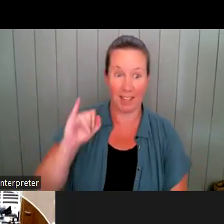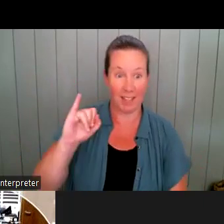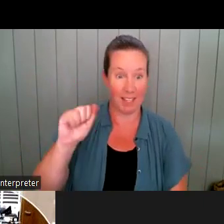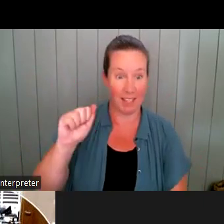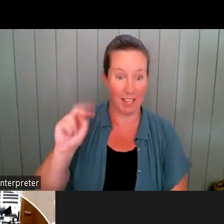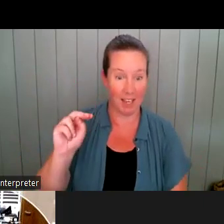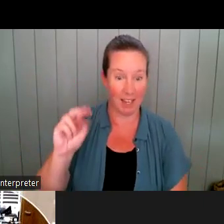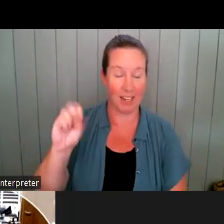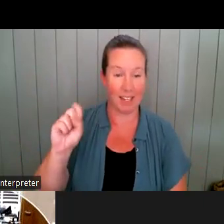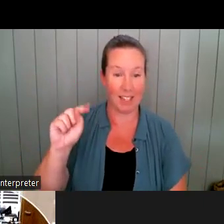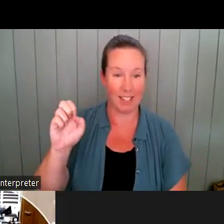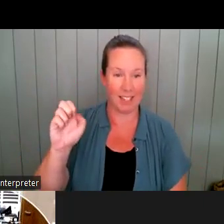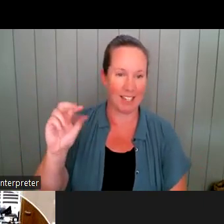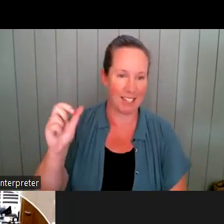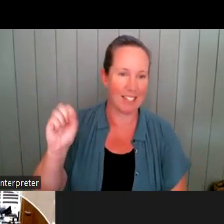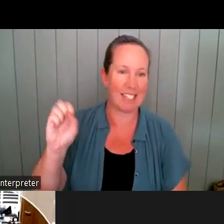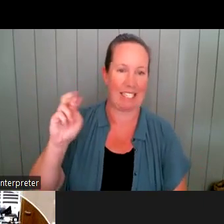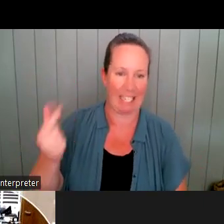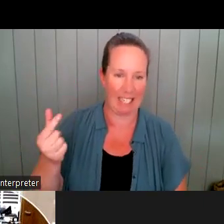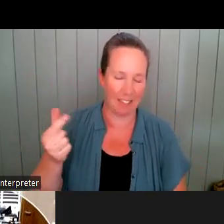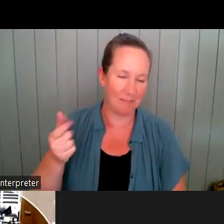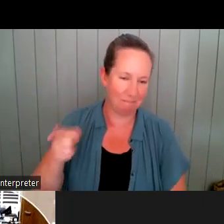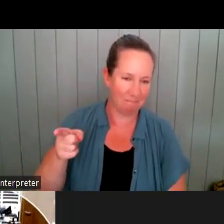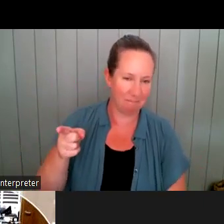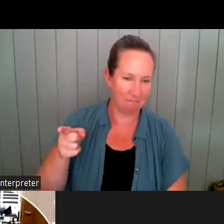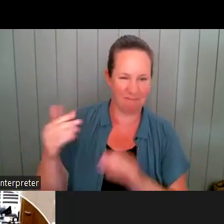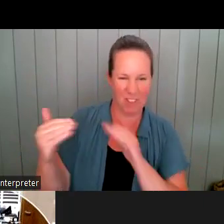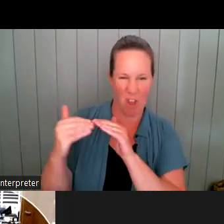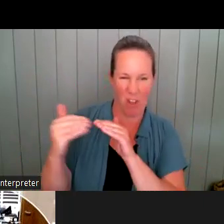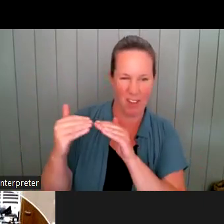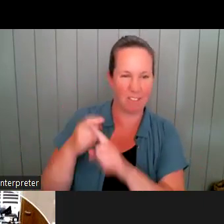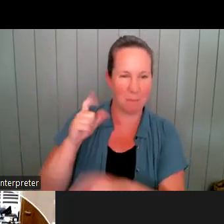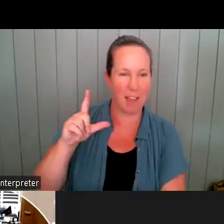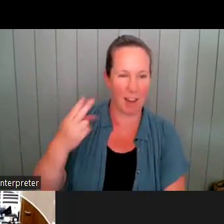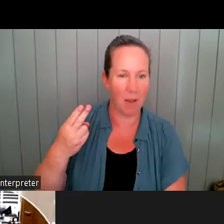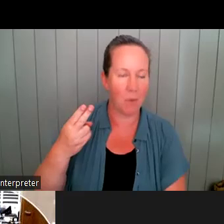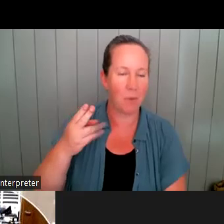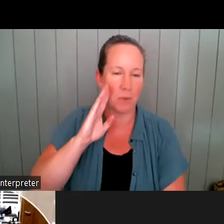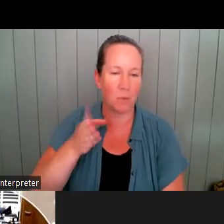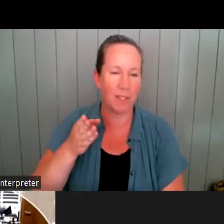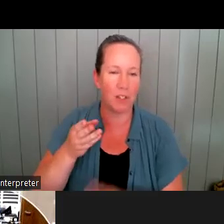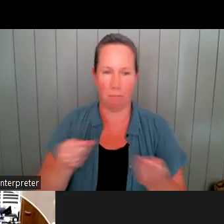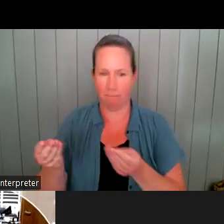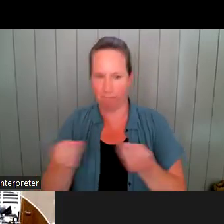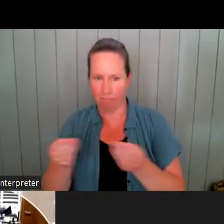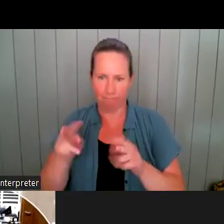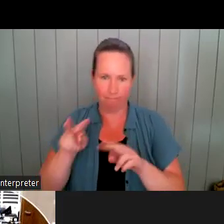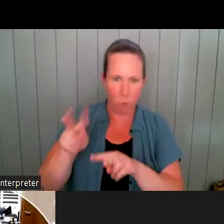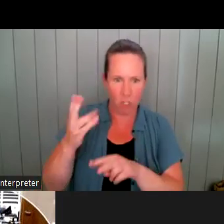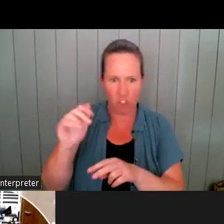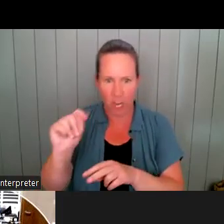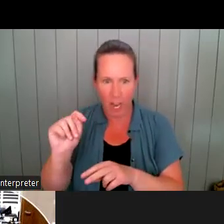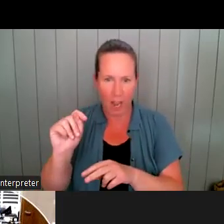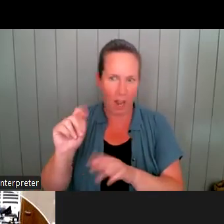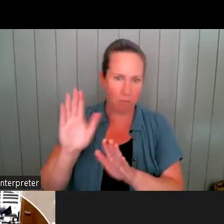who has graciously volunteered to be our moderator or host today.